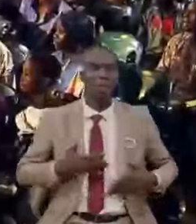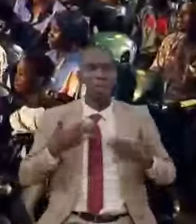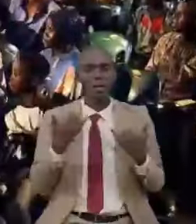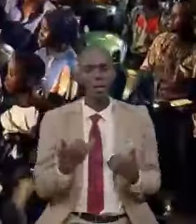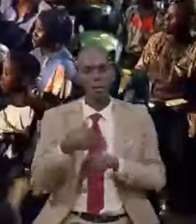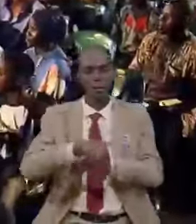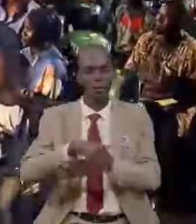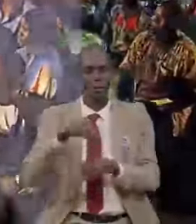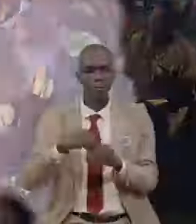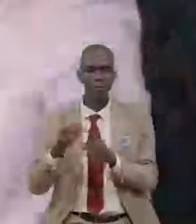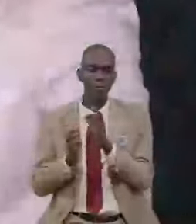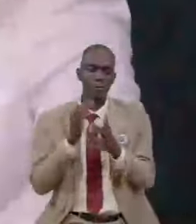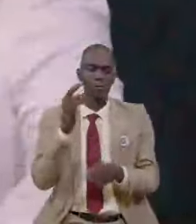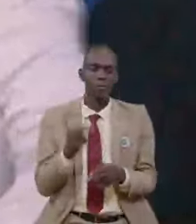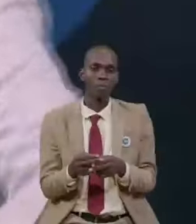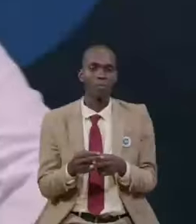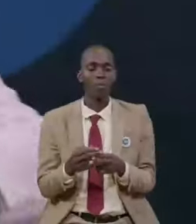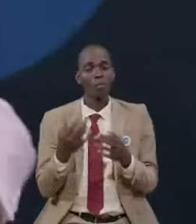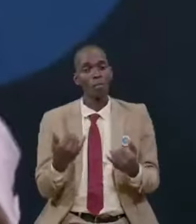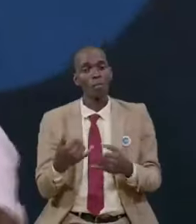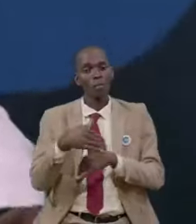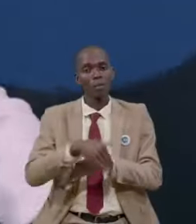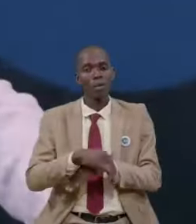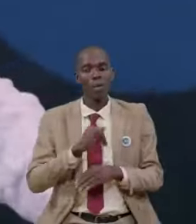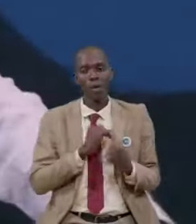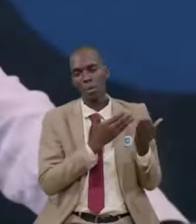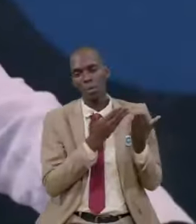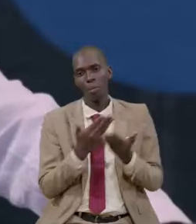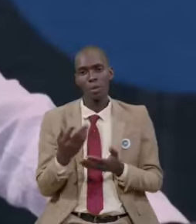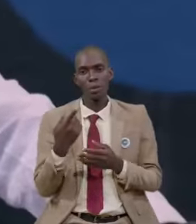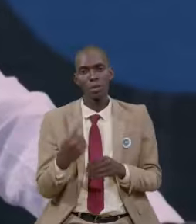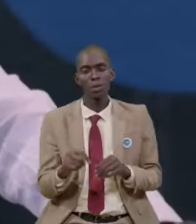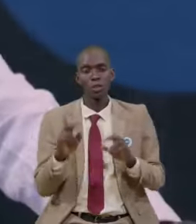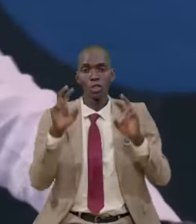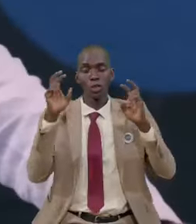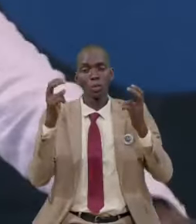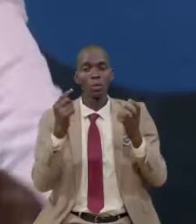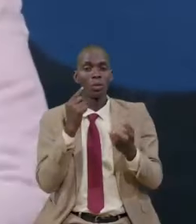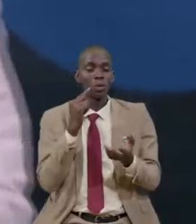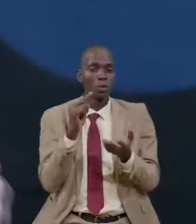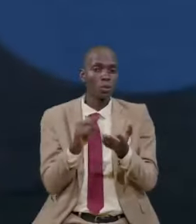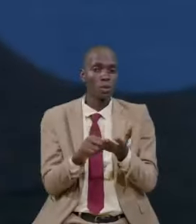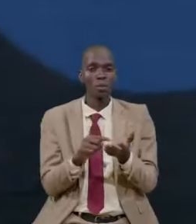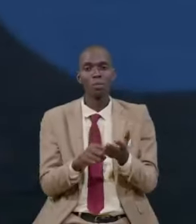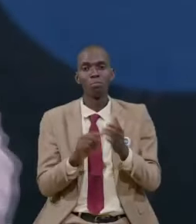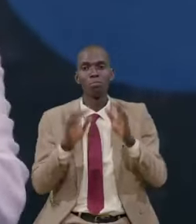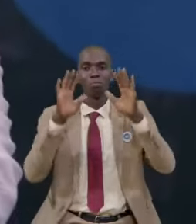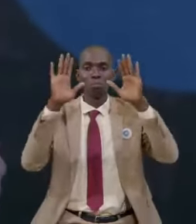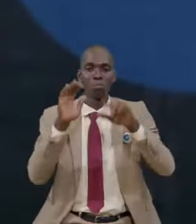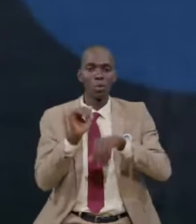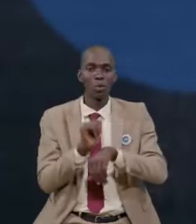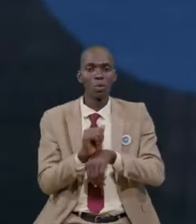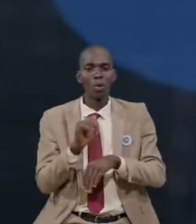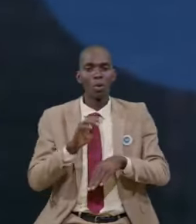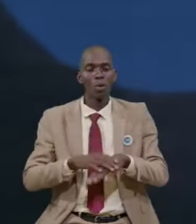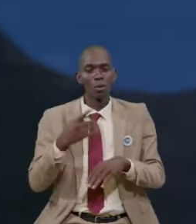Tonight, I bring the message to you: notable miracles on a memorable